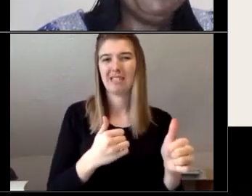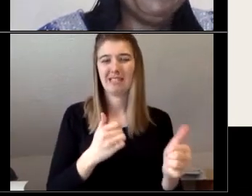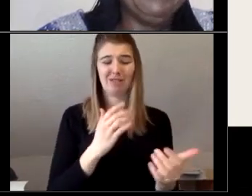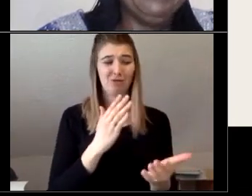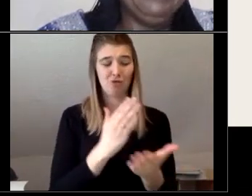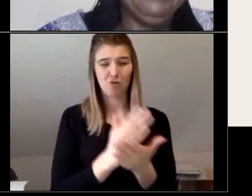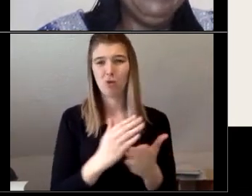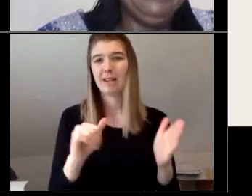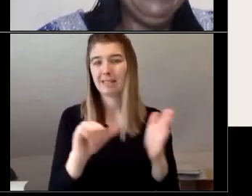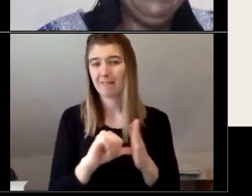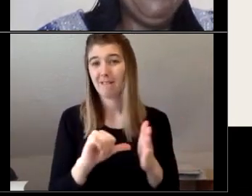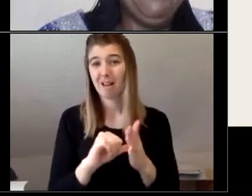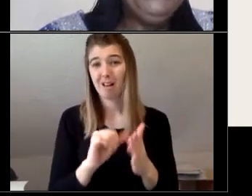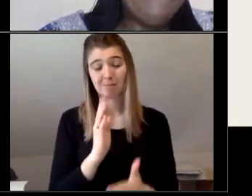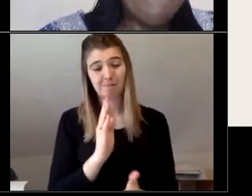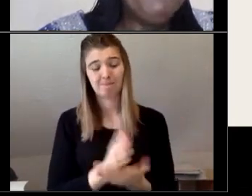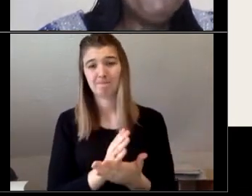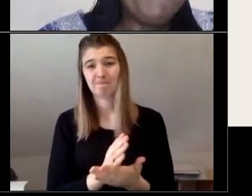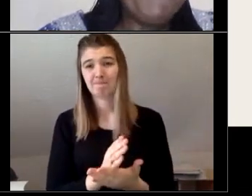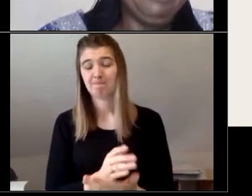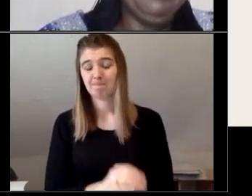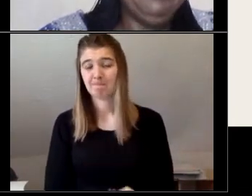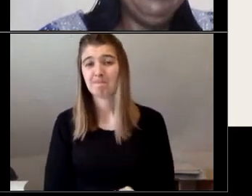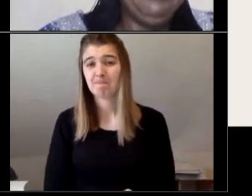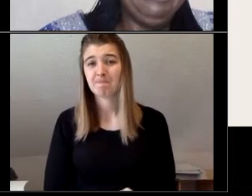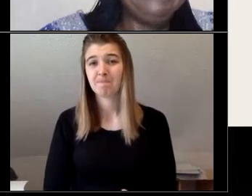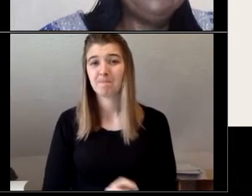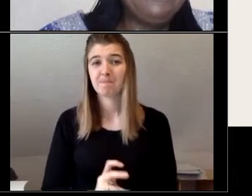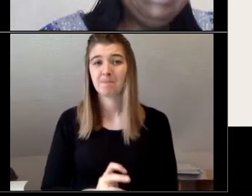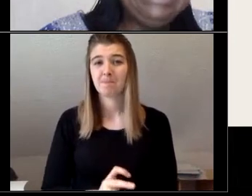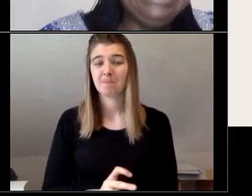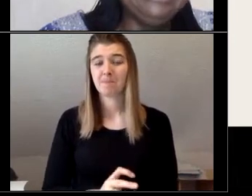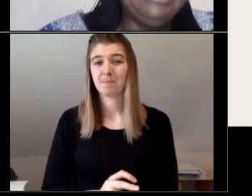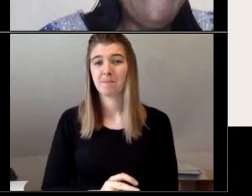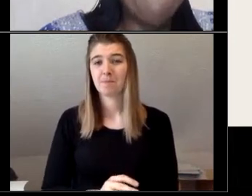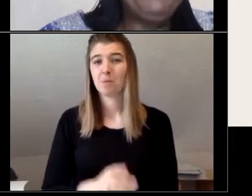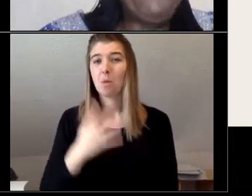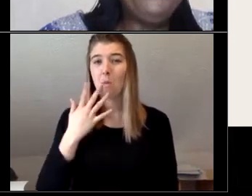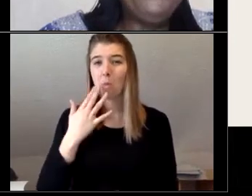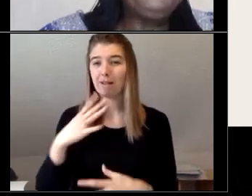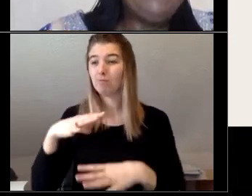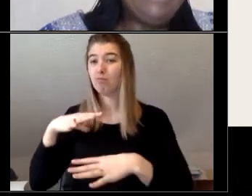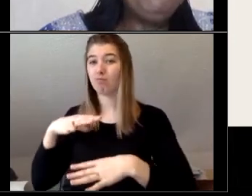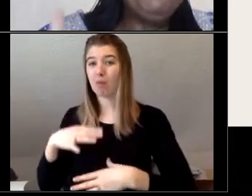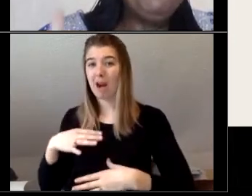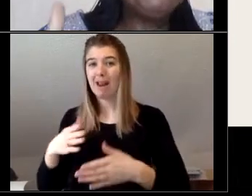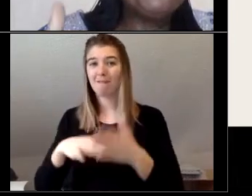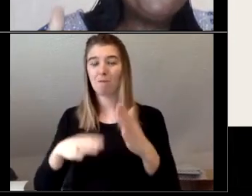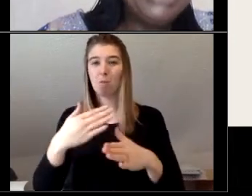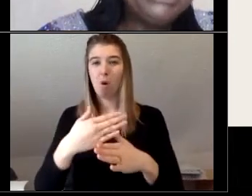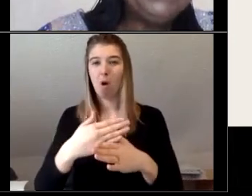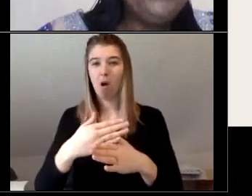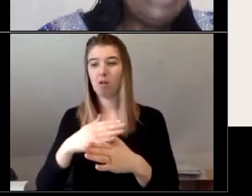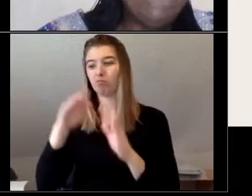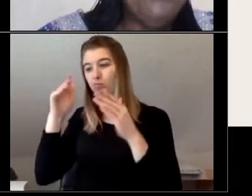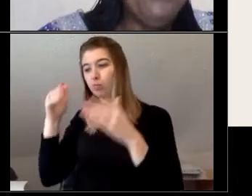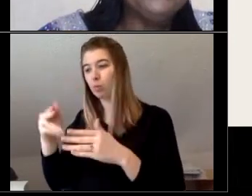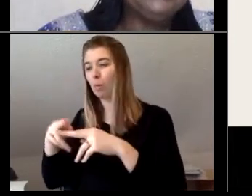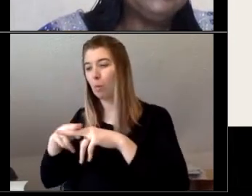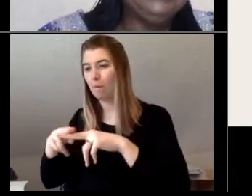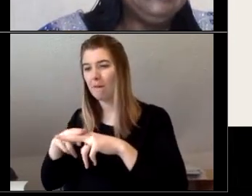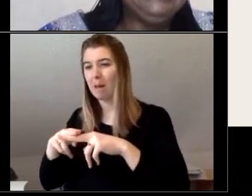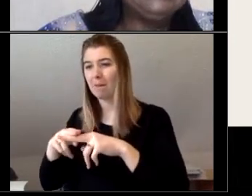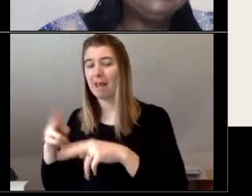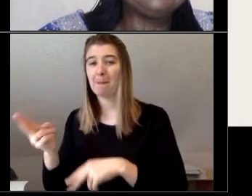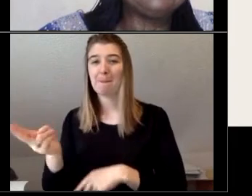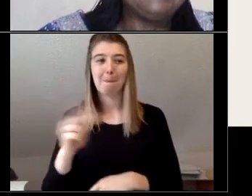problem. Once you have a break, it's not easy because you have fresh, younger